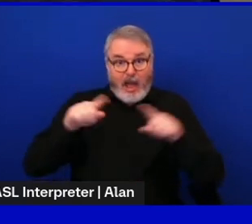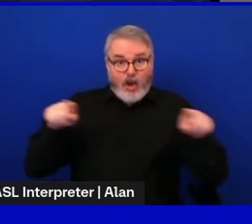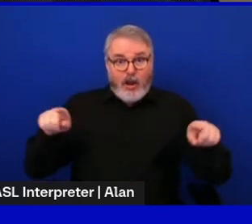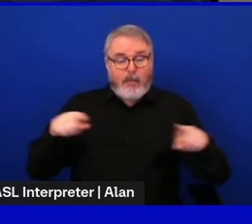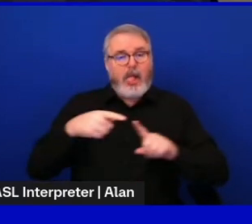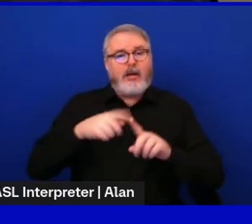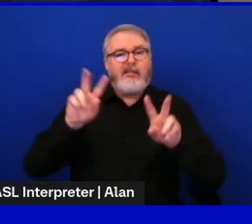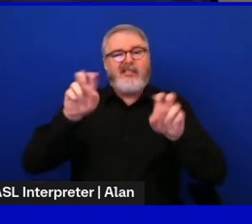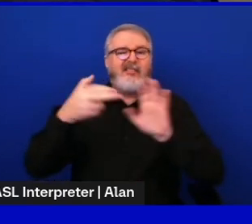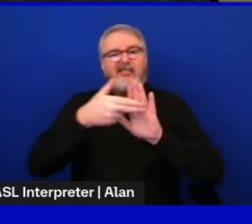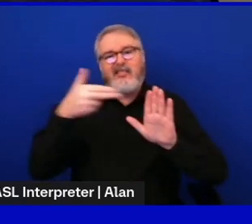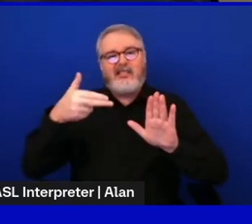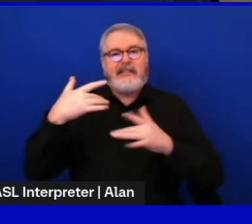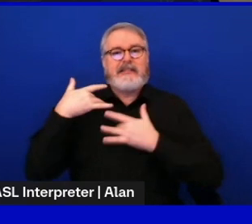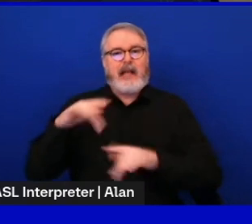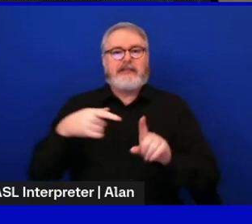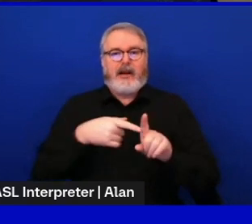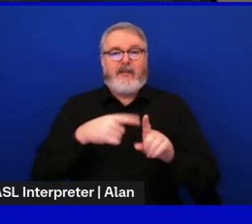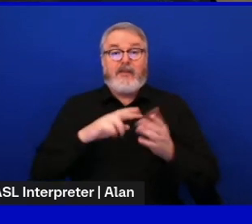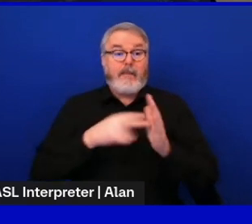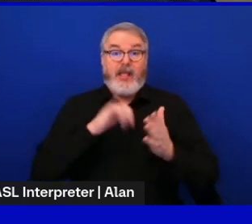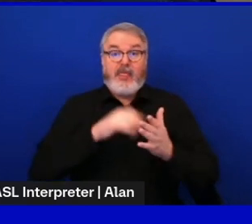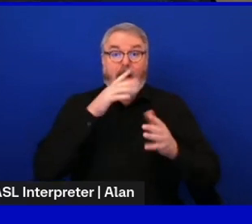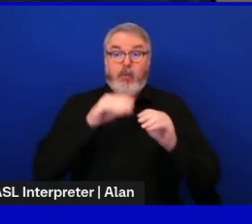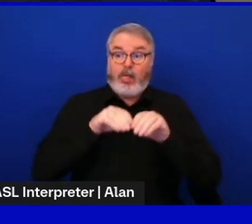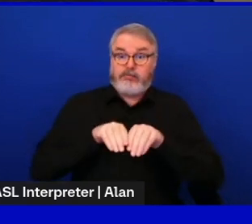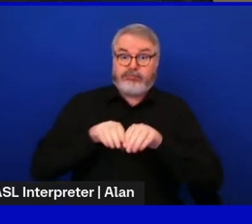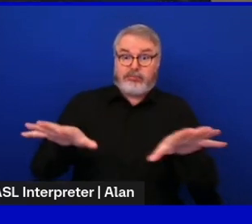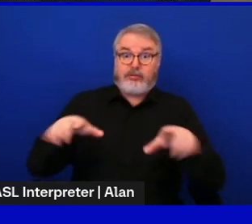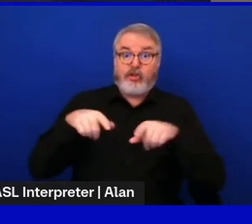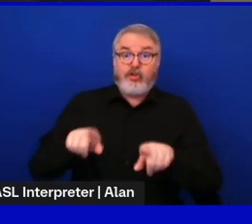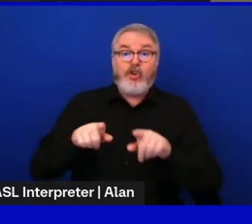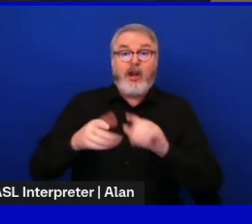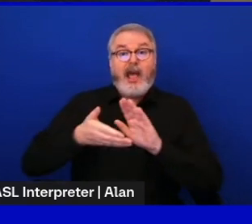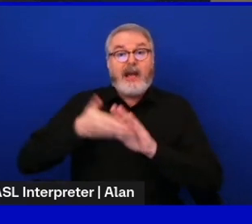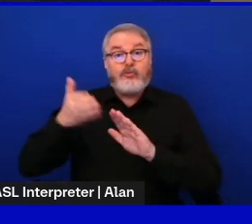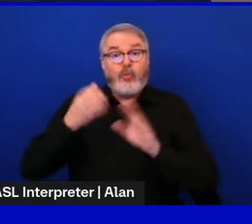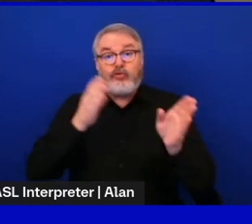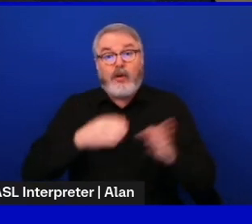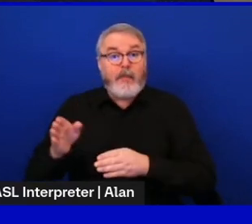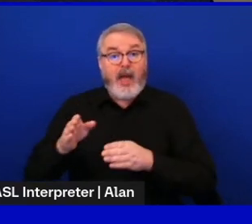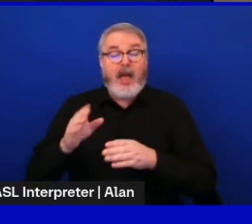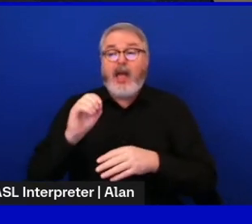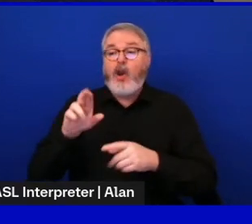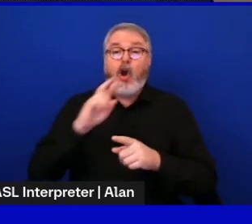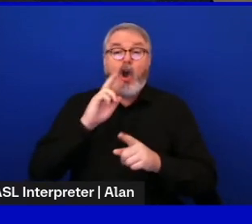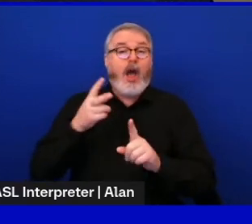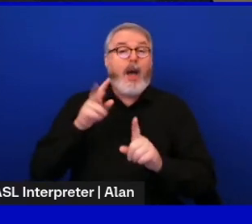those would never be emitted in your execution plans or your apply outputs.